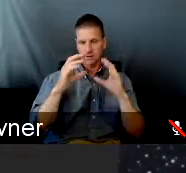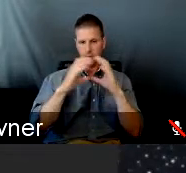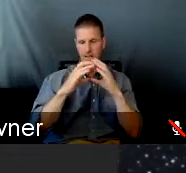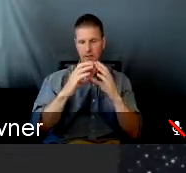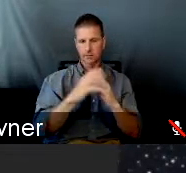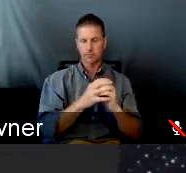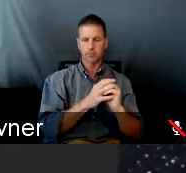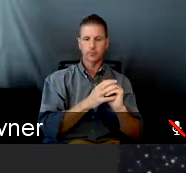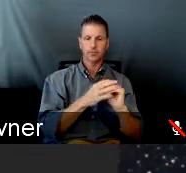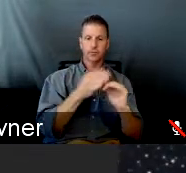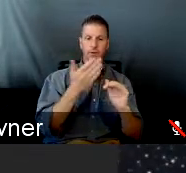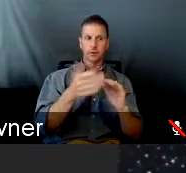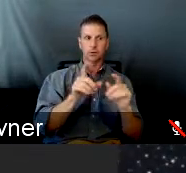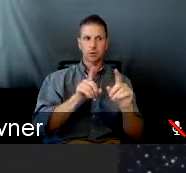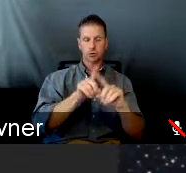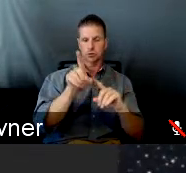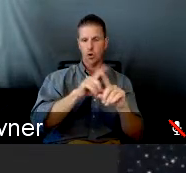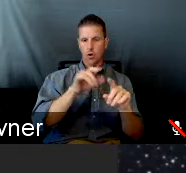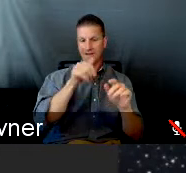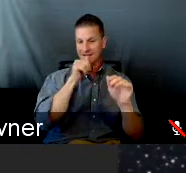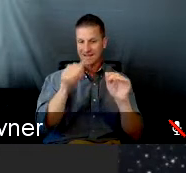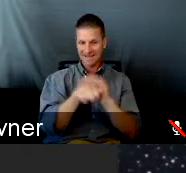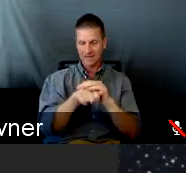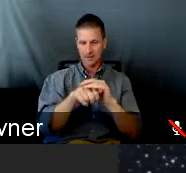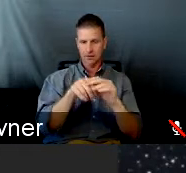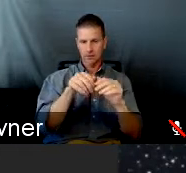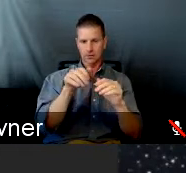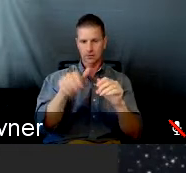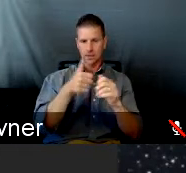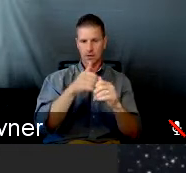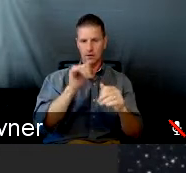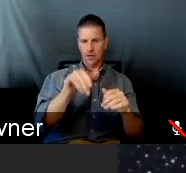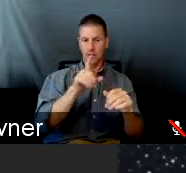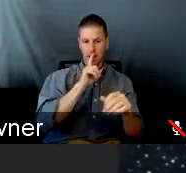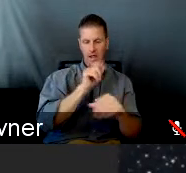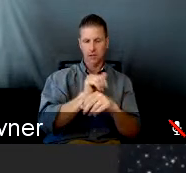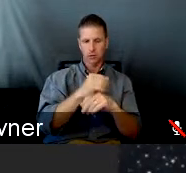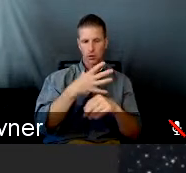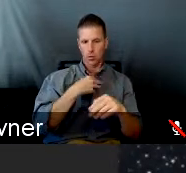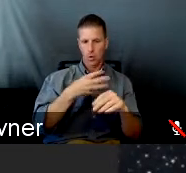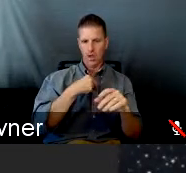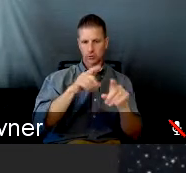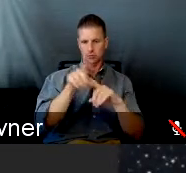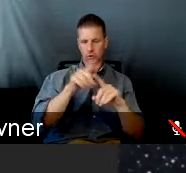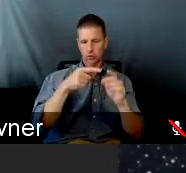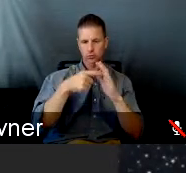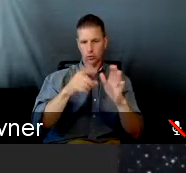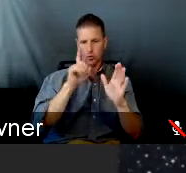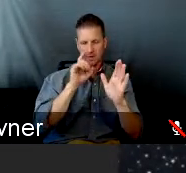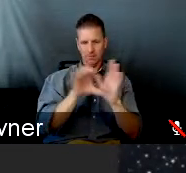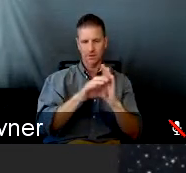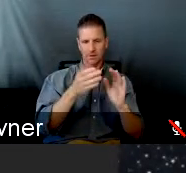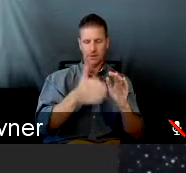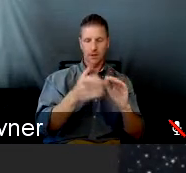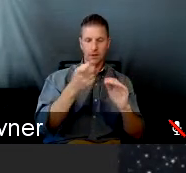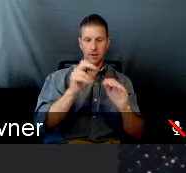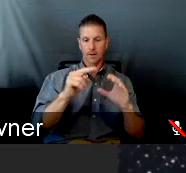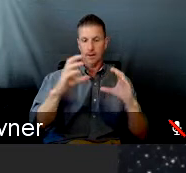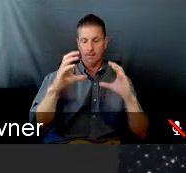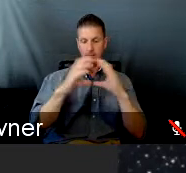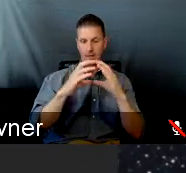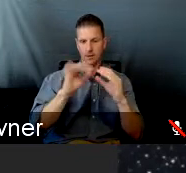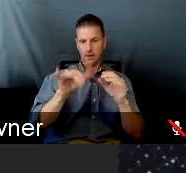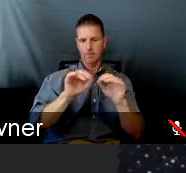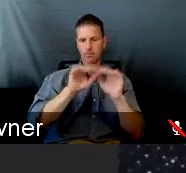this star is hidden behind that actual white star that's shown in the images there. And then the planet is that